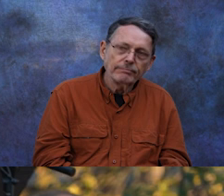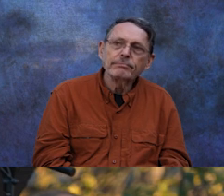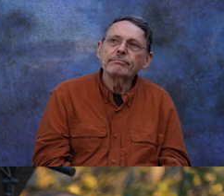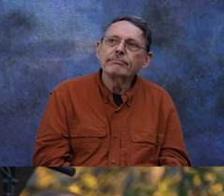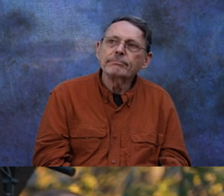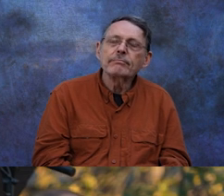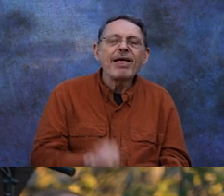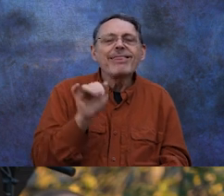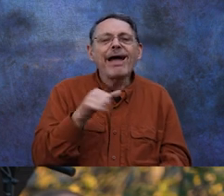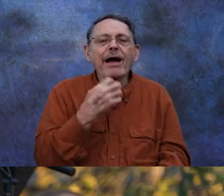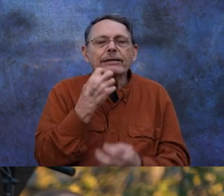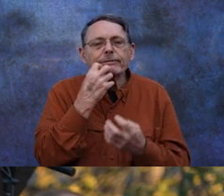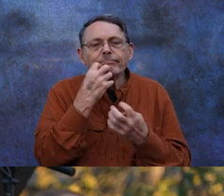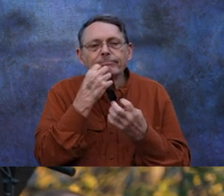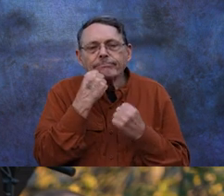That care